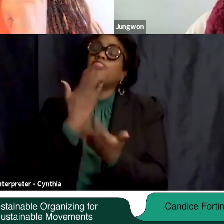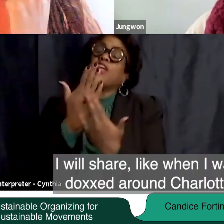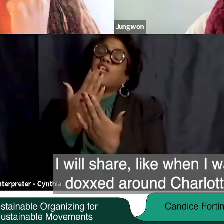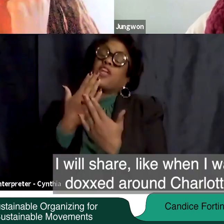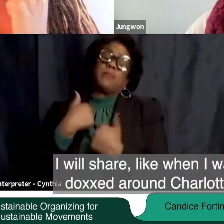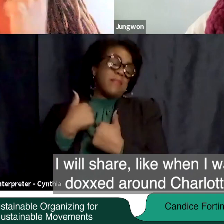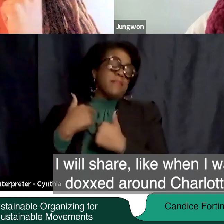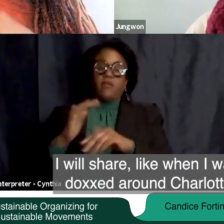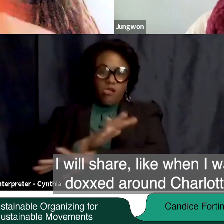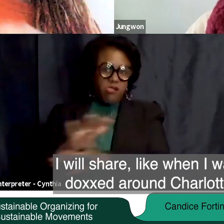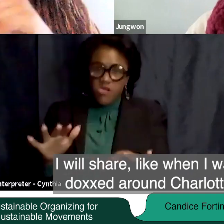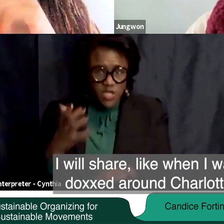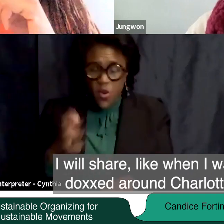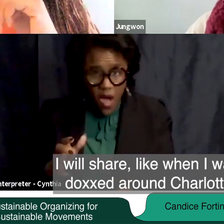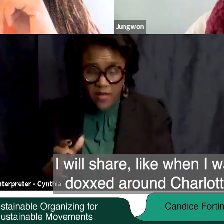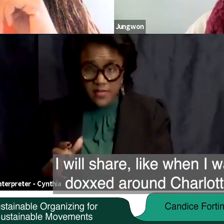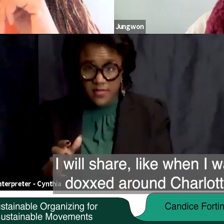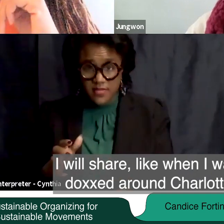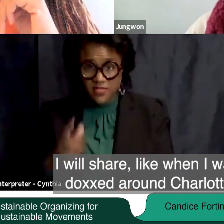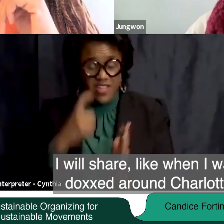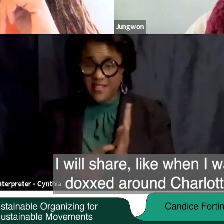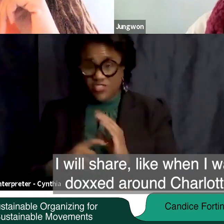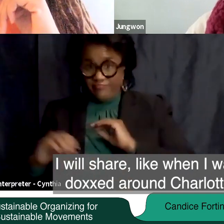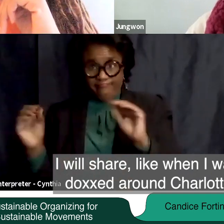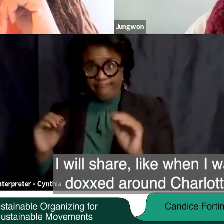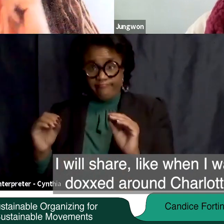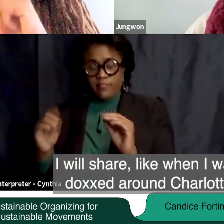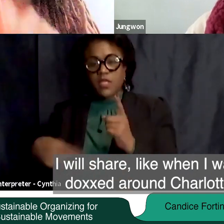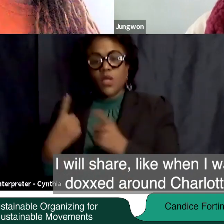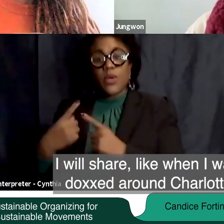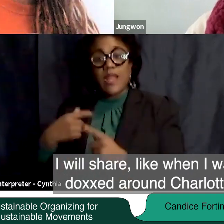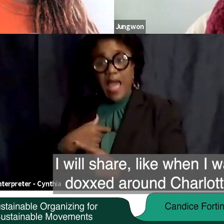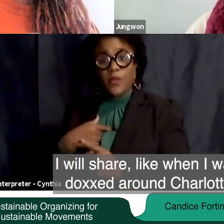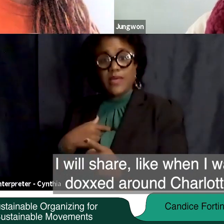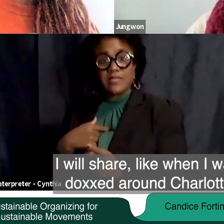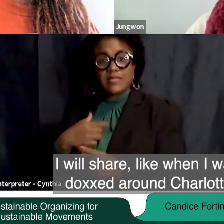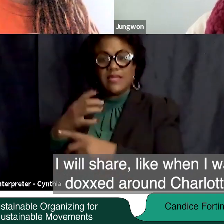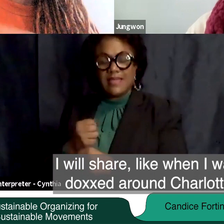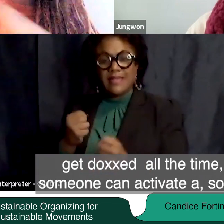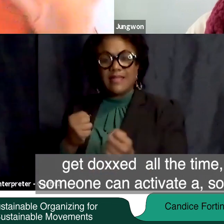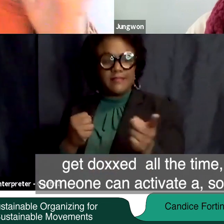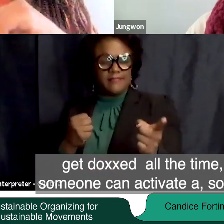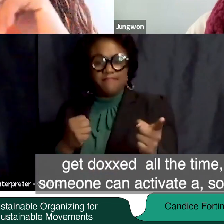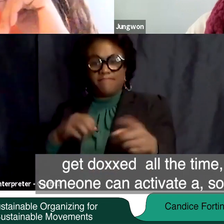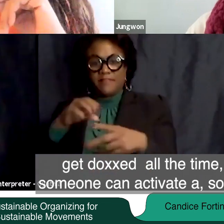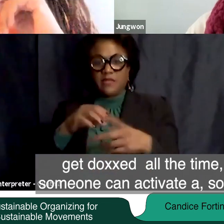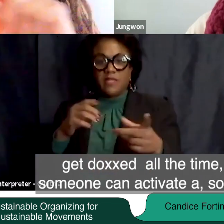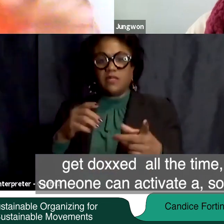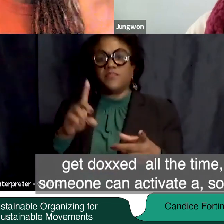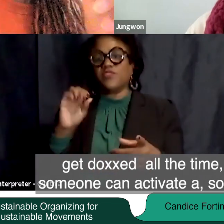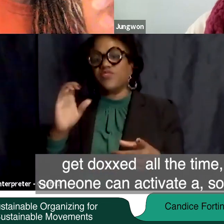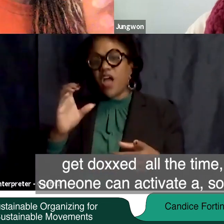recognition. I will share, like when I was getting doxxed around Charlottesville, I get doxxed all the time,